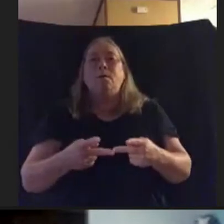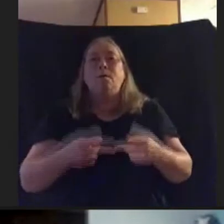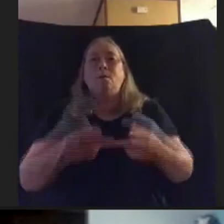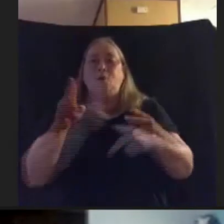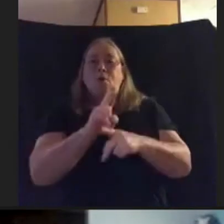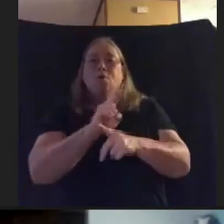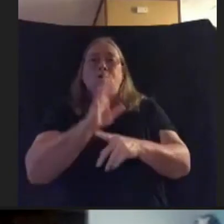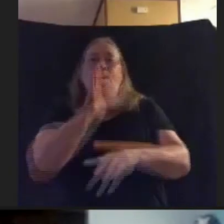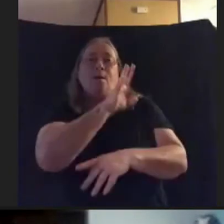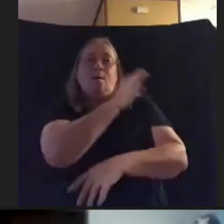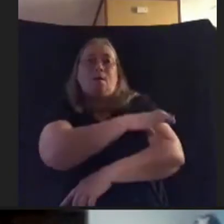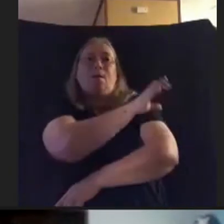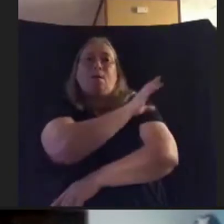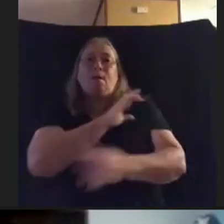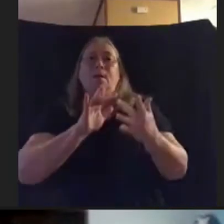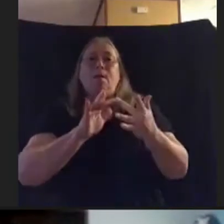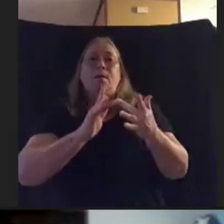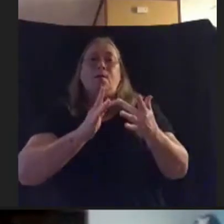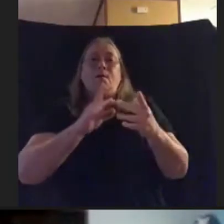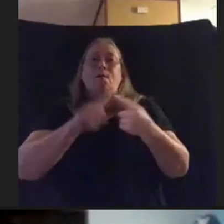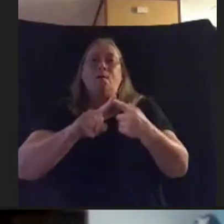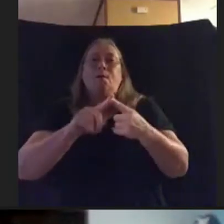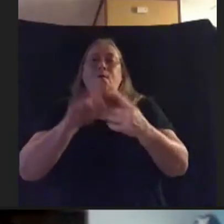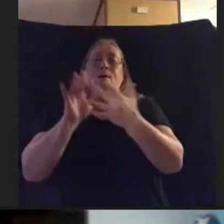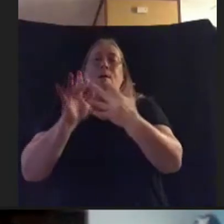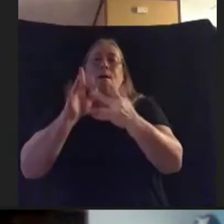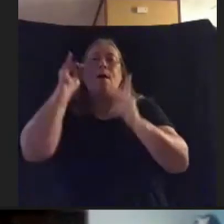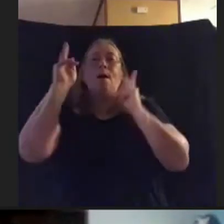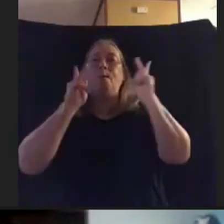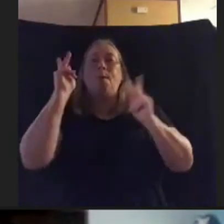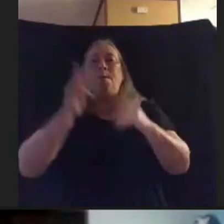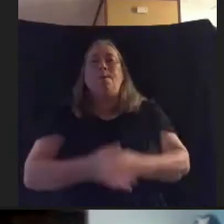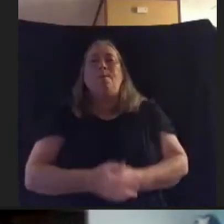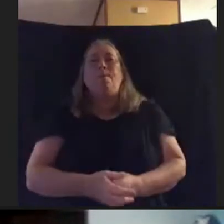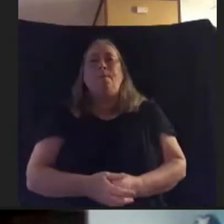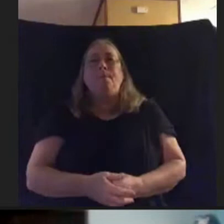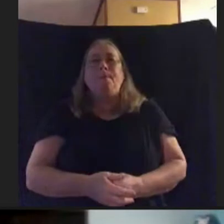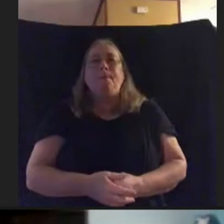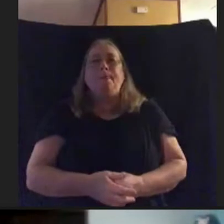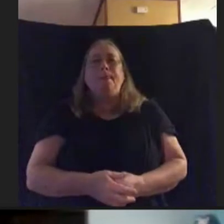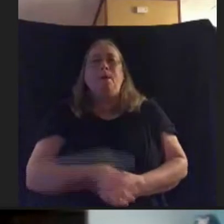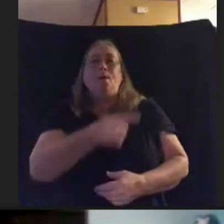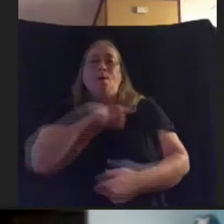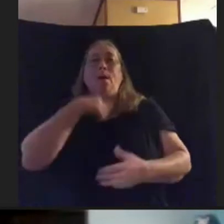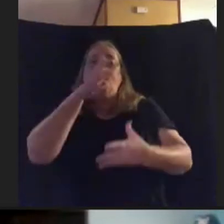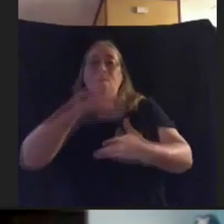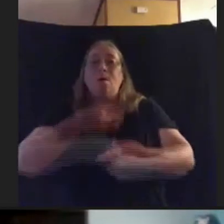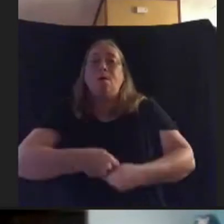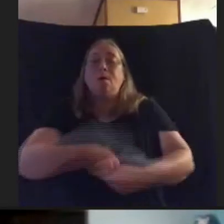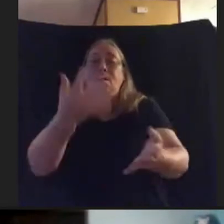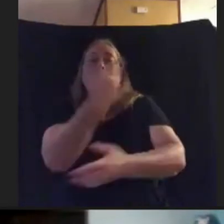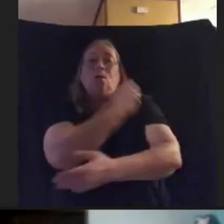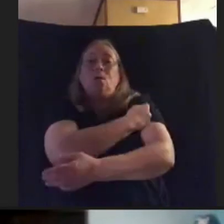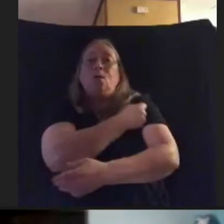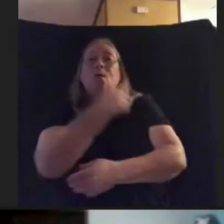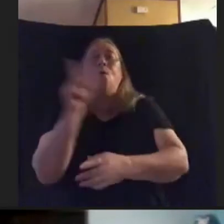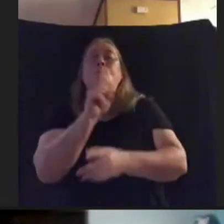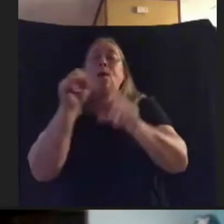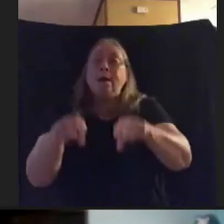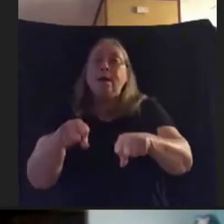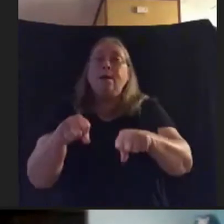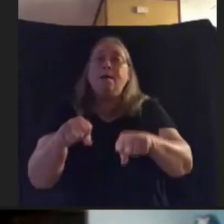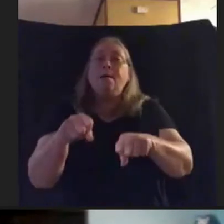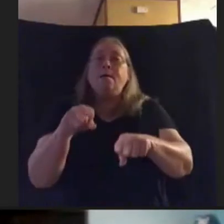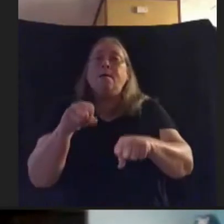to reach the population. So they're really indistinguishable. You know, we will get vaccine out where we can, as much as we can, to sort of balance